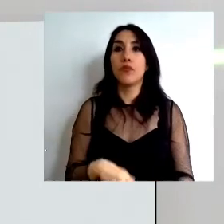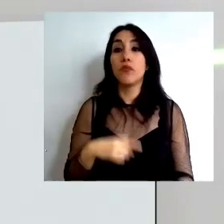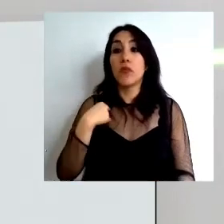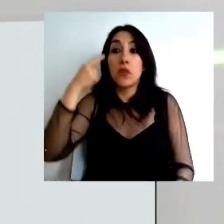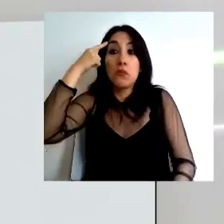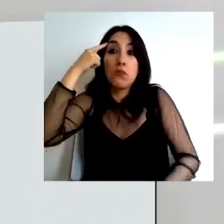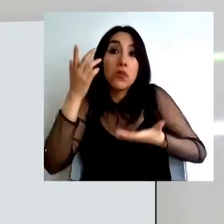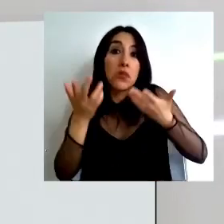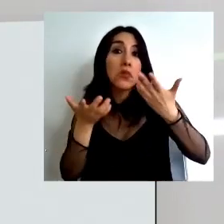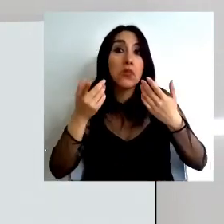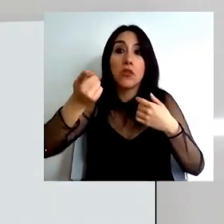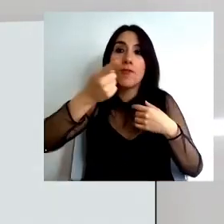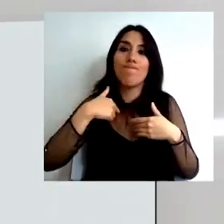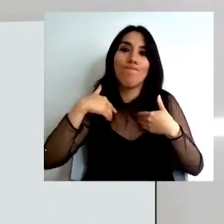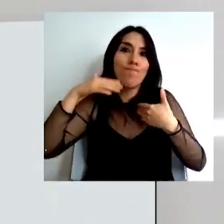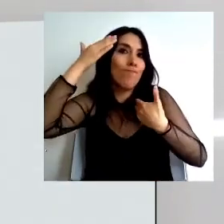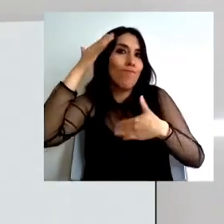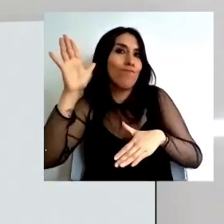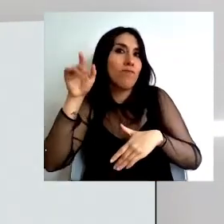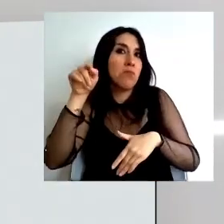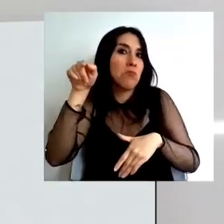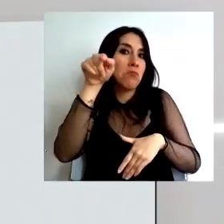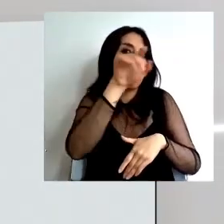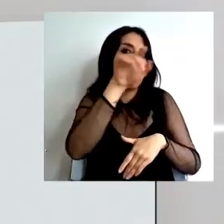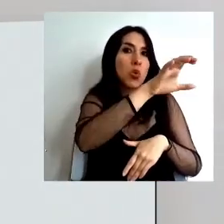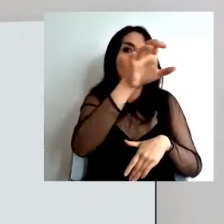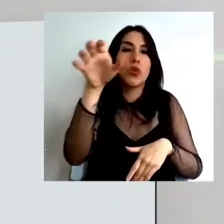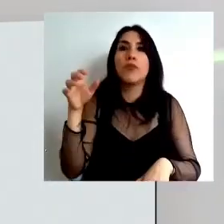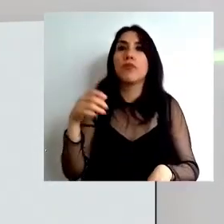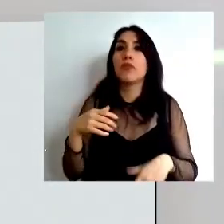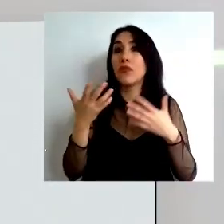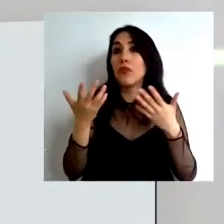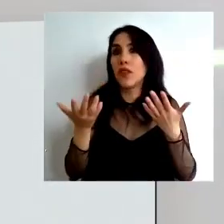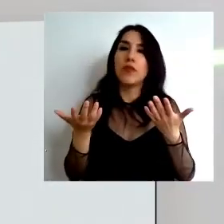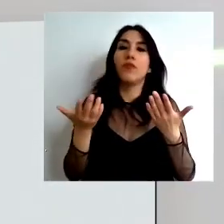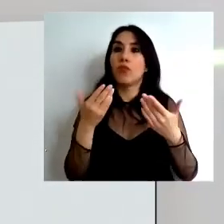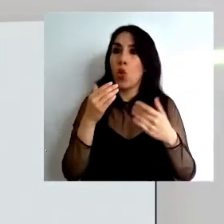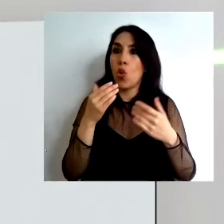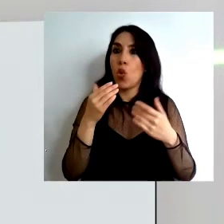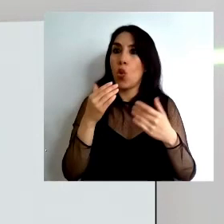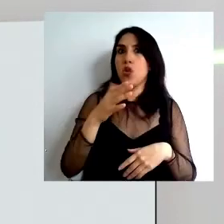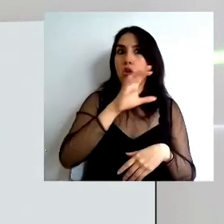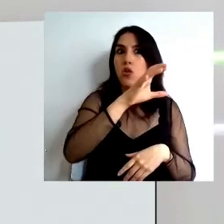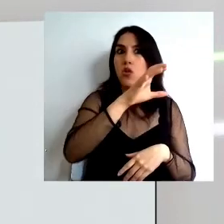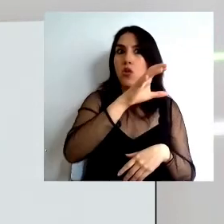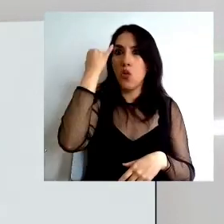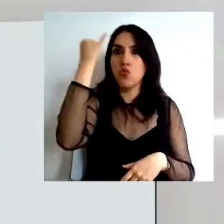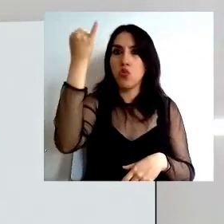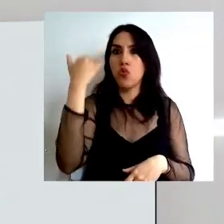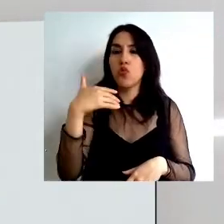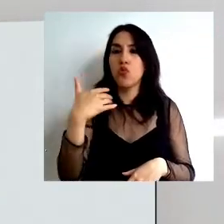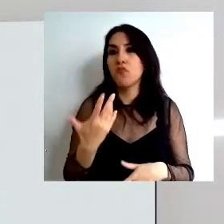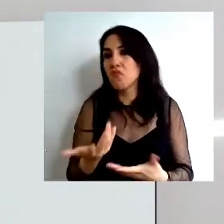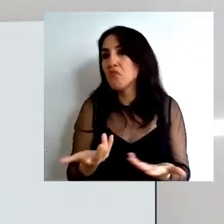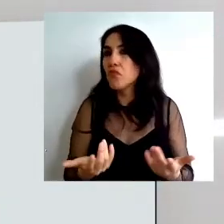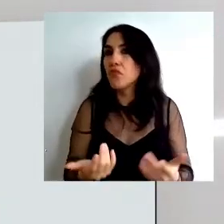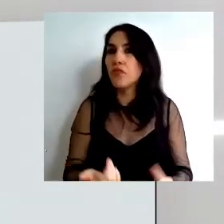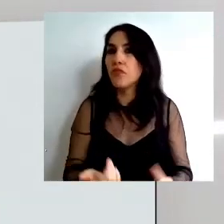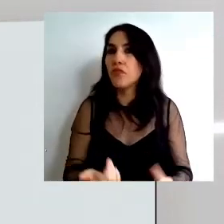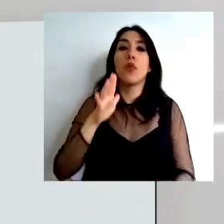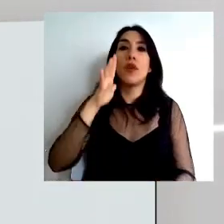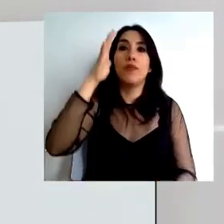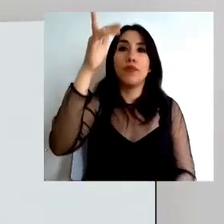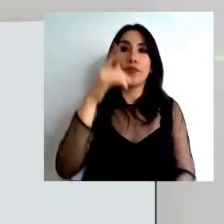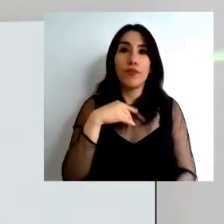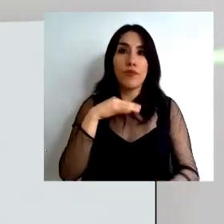it wouldn't be a good idea to go and say, okay, we have one good thing, so and now we want to replicate it.